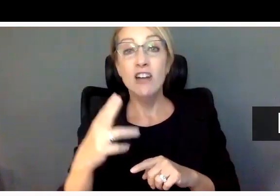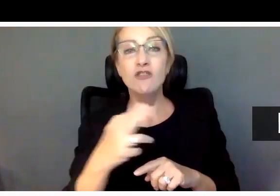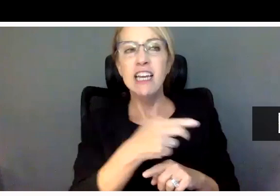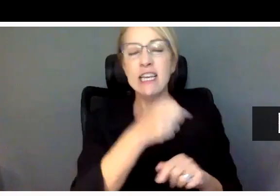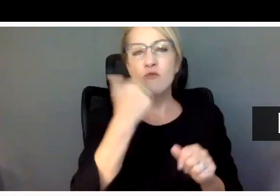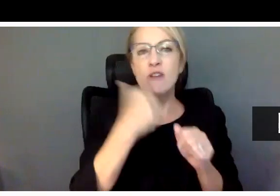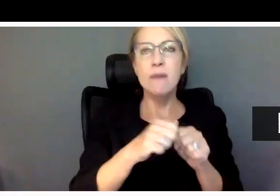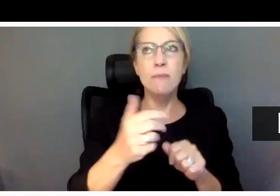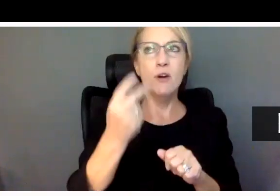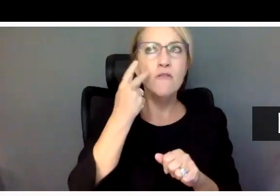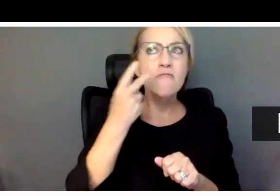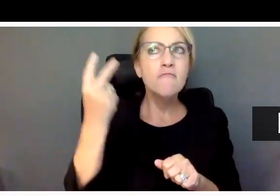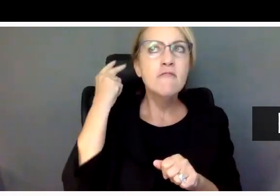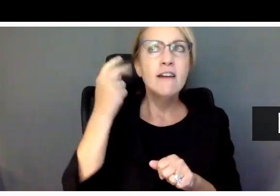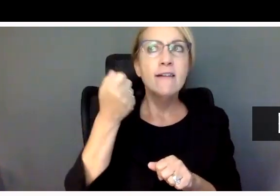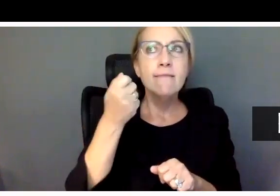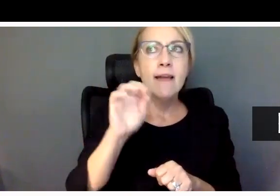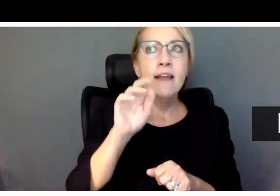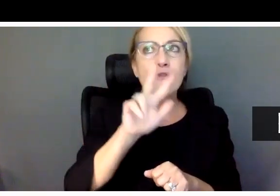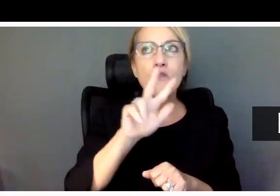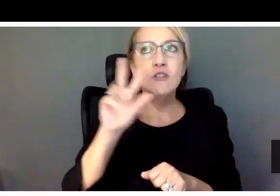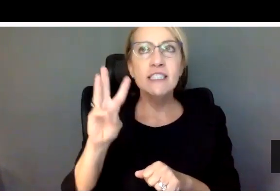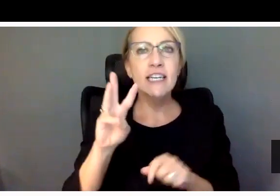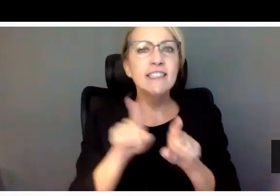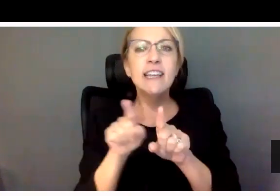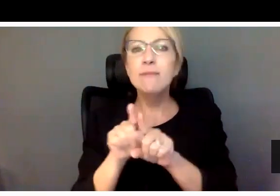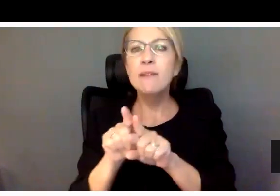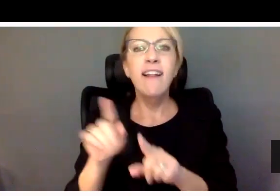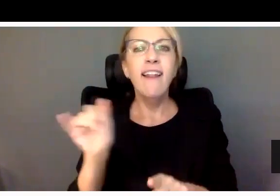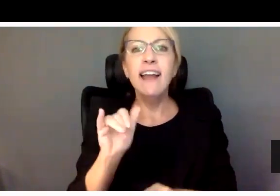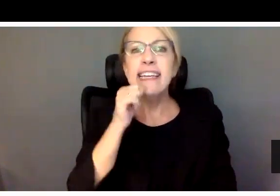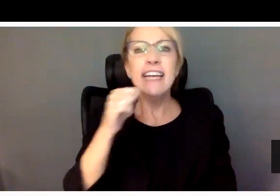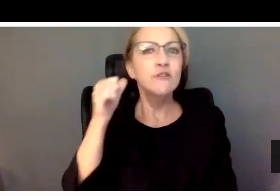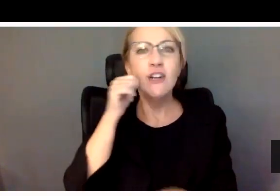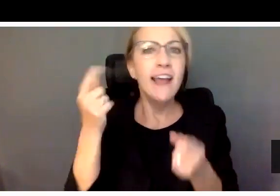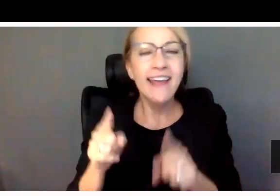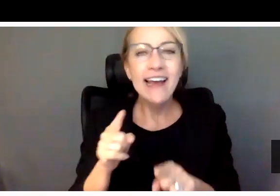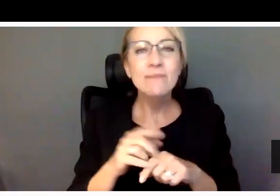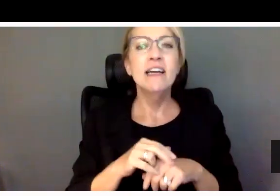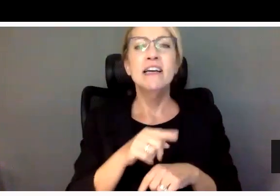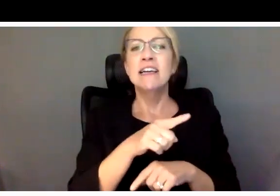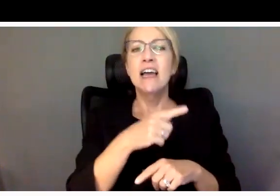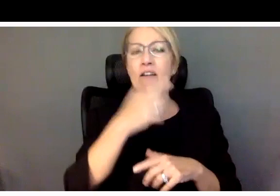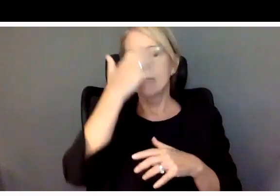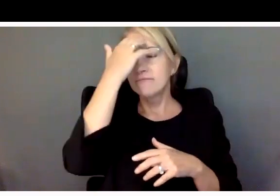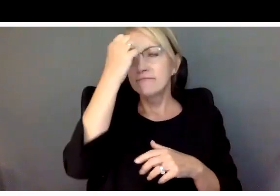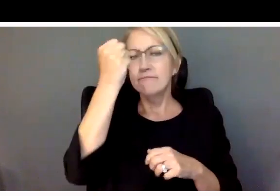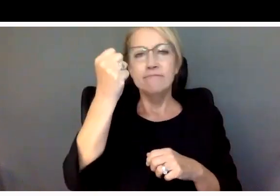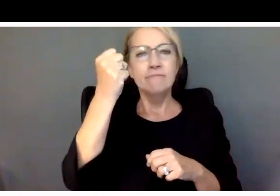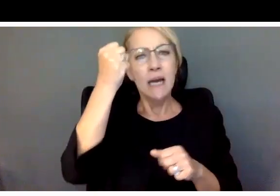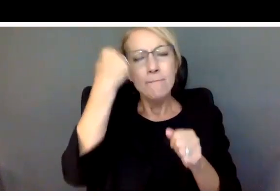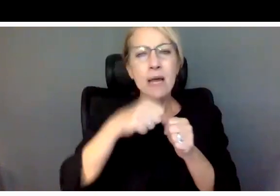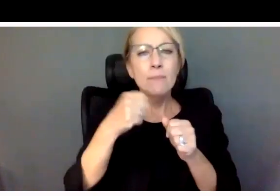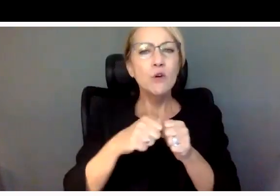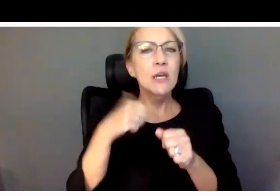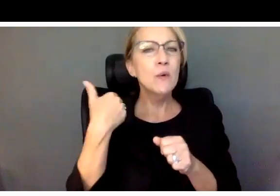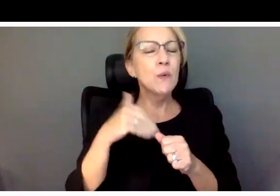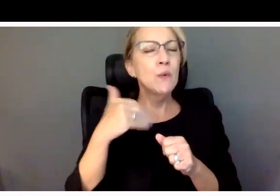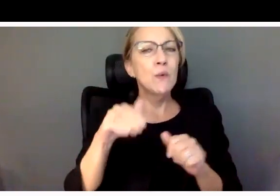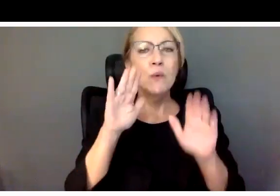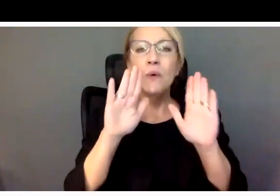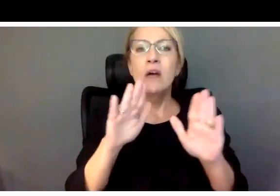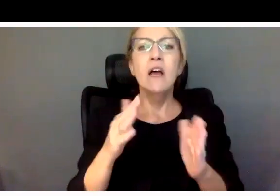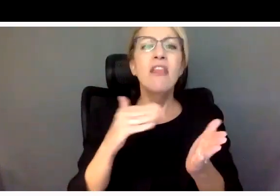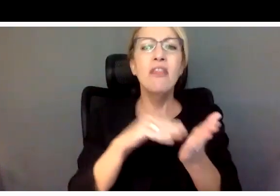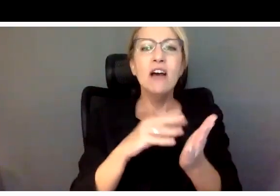has always had an incredible memory. Of the thousands of speeches he has given, I've never seen him use a